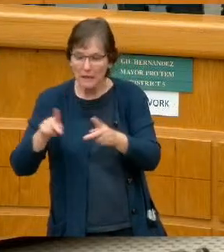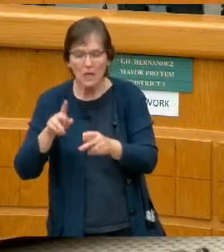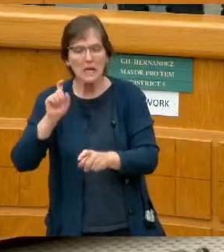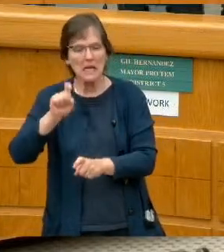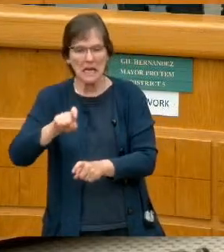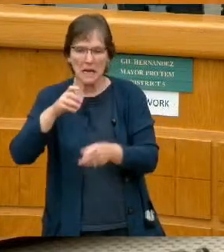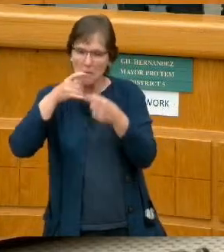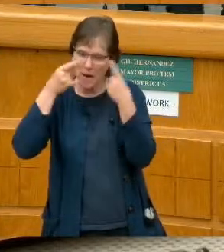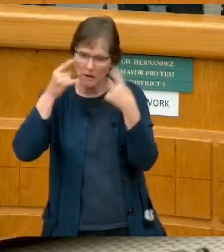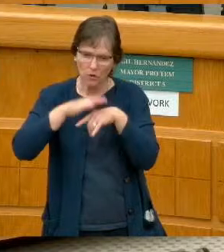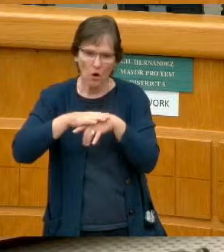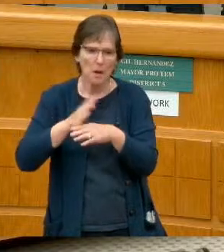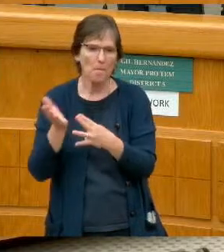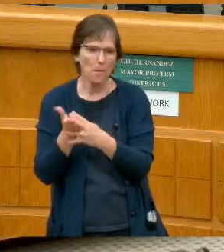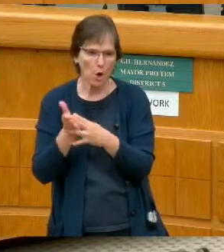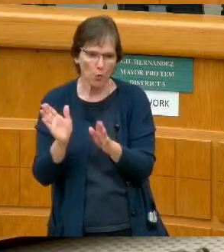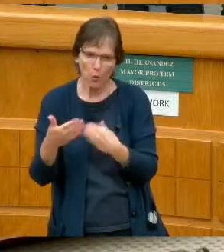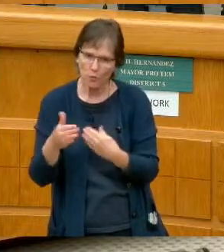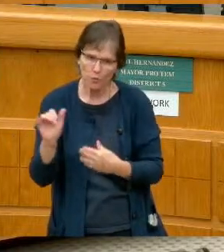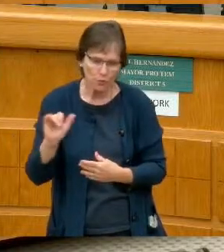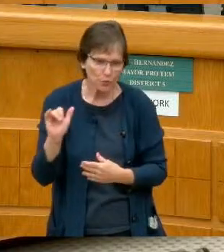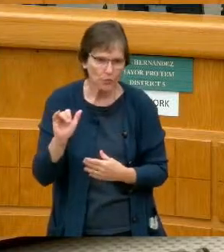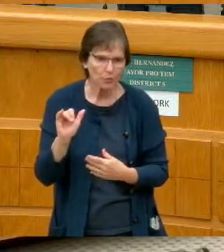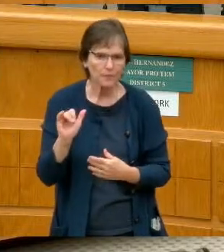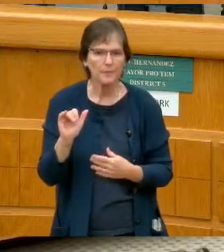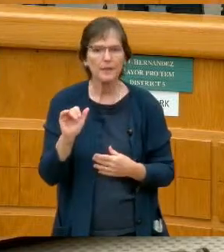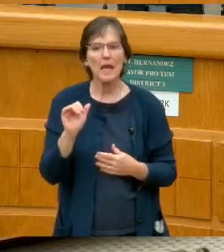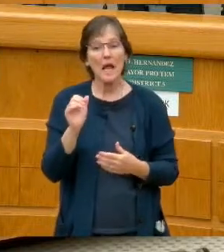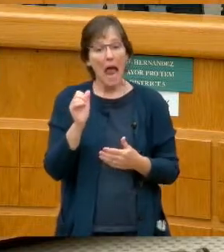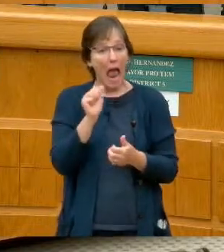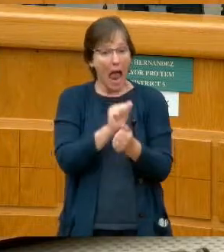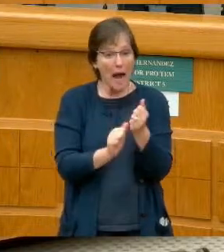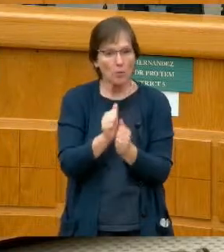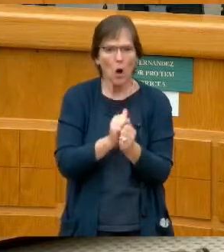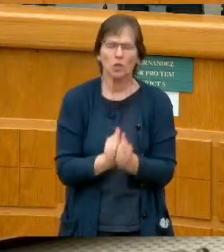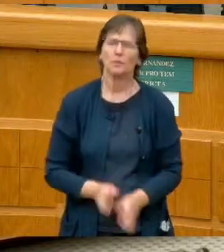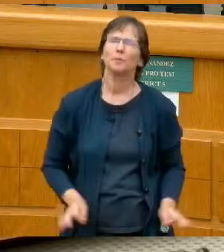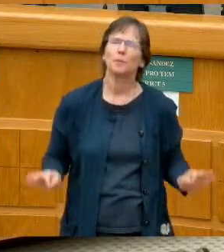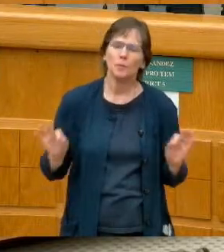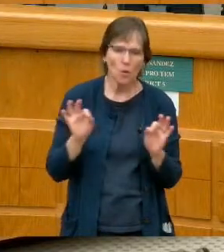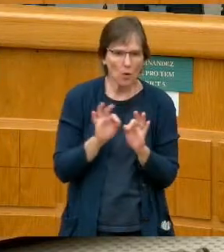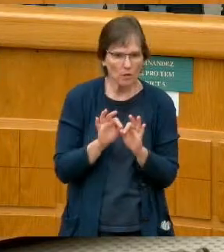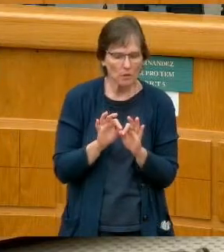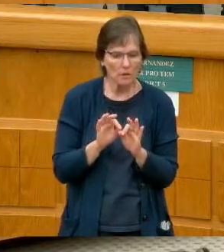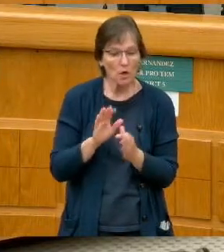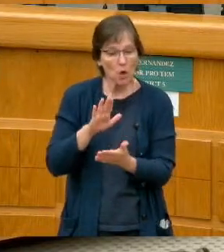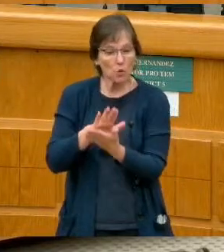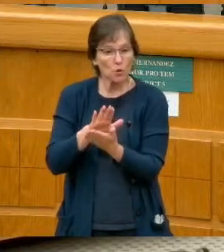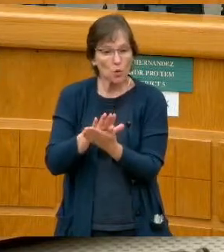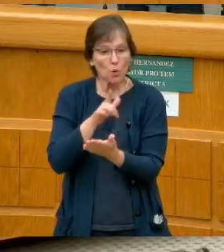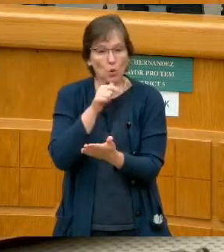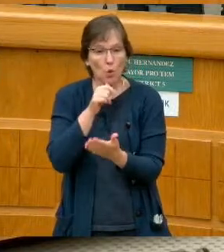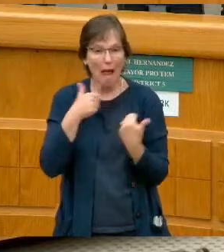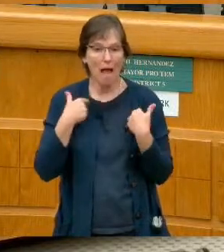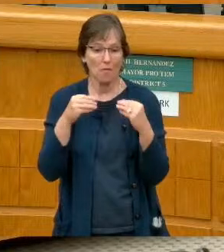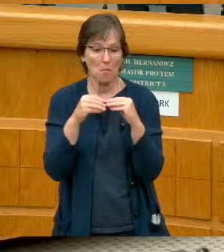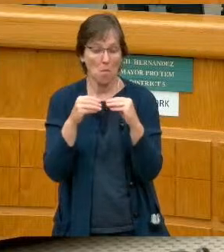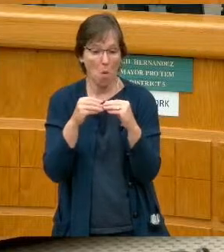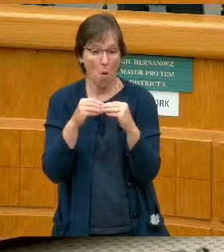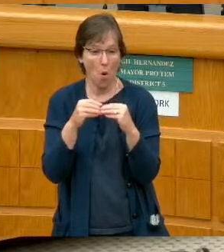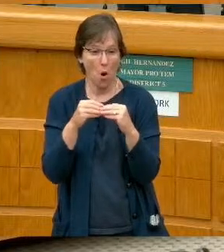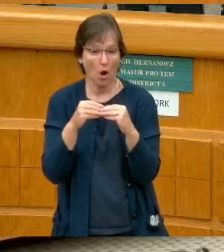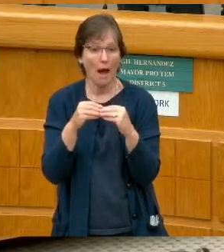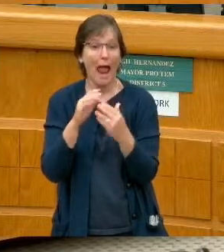you take hand washing breaks in school, the more successful those schools have been in keeping viruses like the flu from